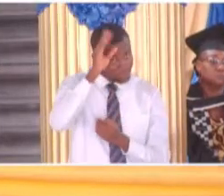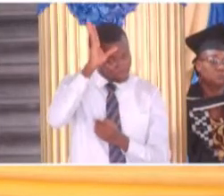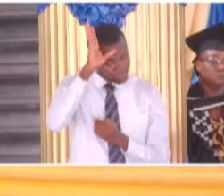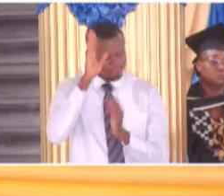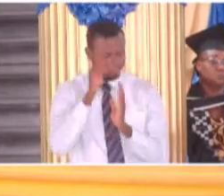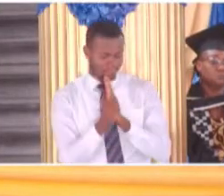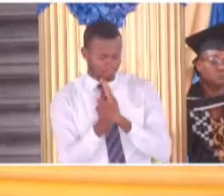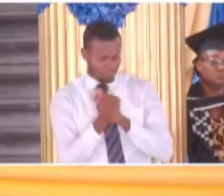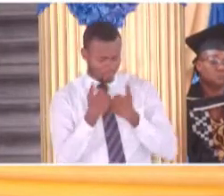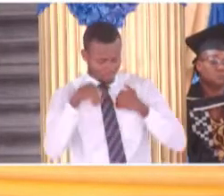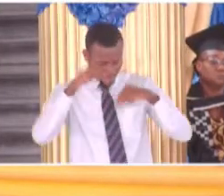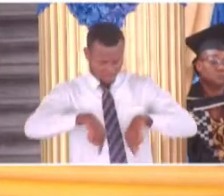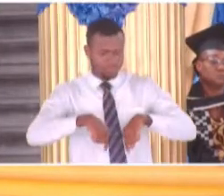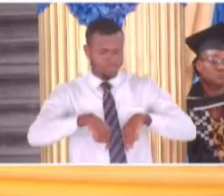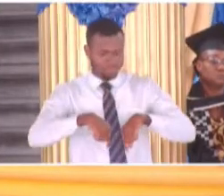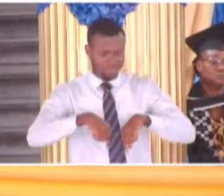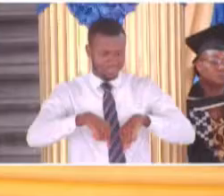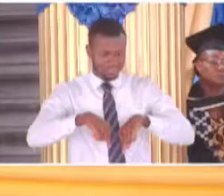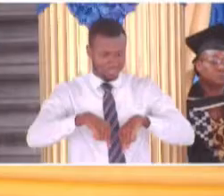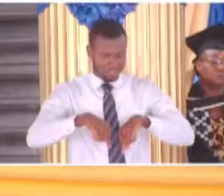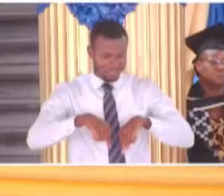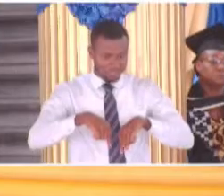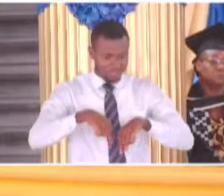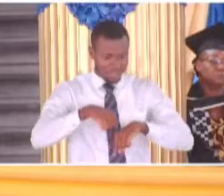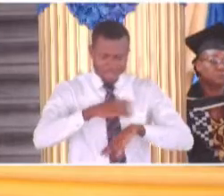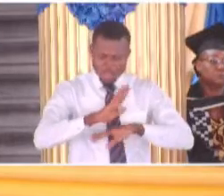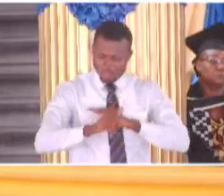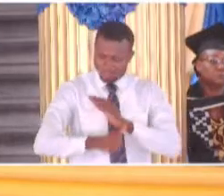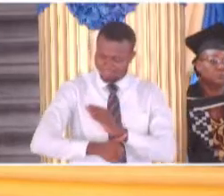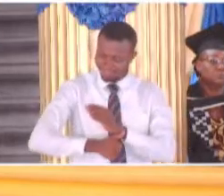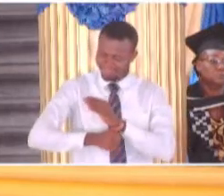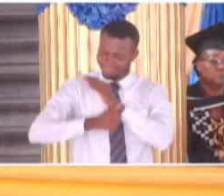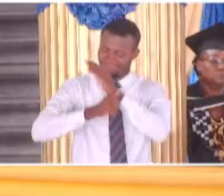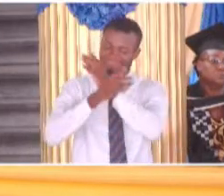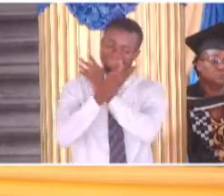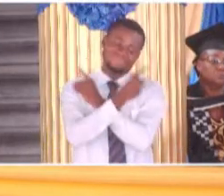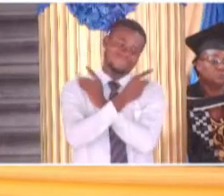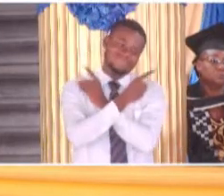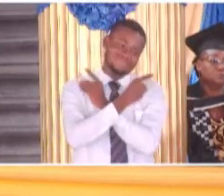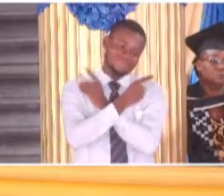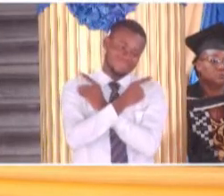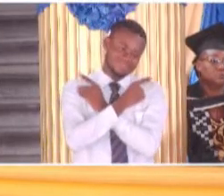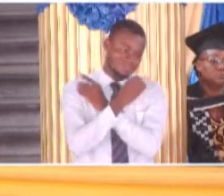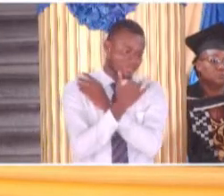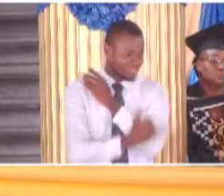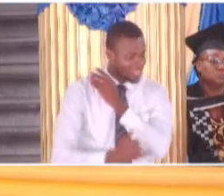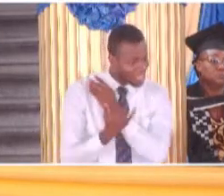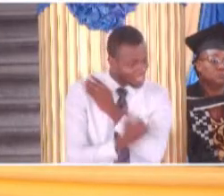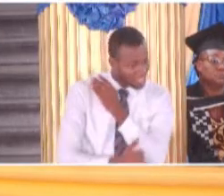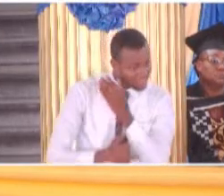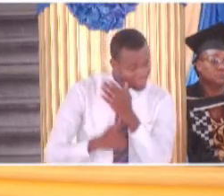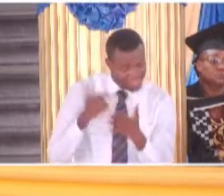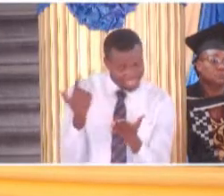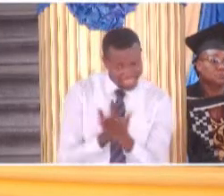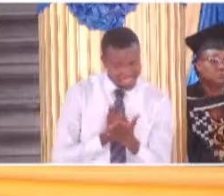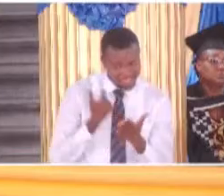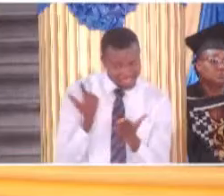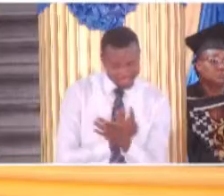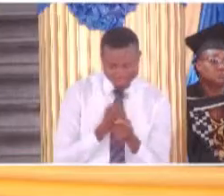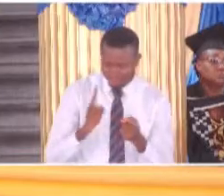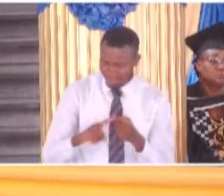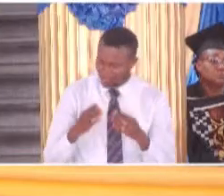skills acquired, you will assist our dear country, Ghana, to confront and resolve the